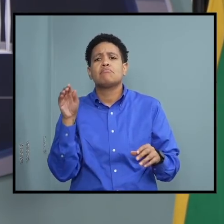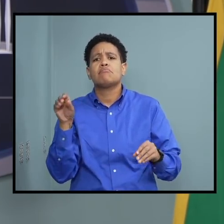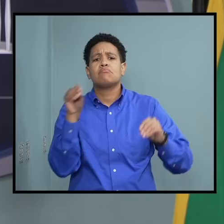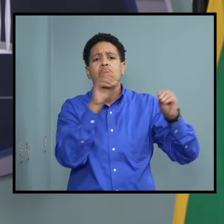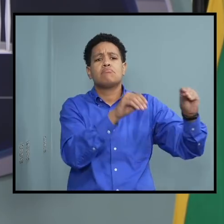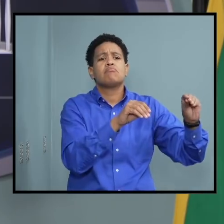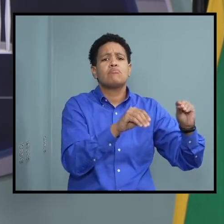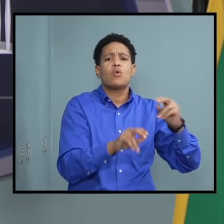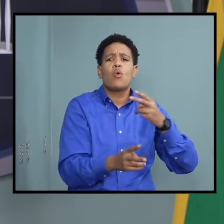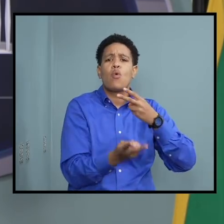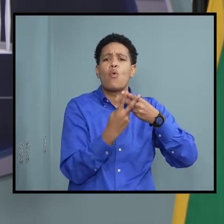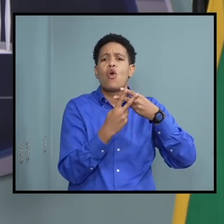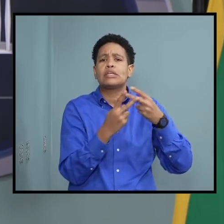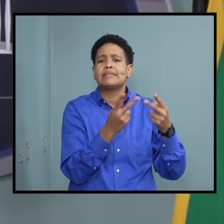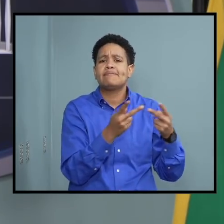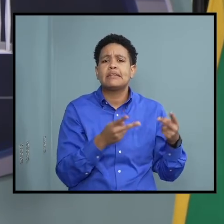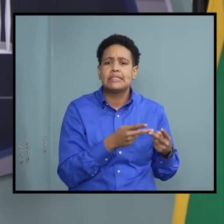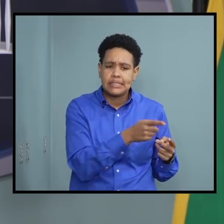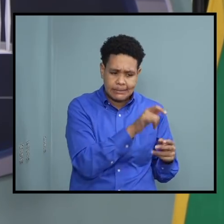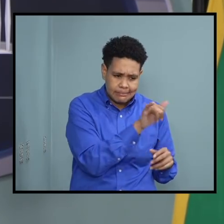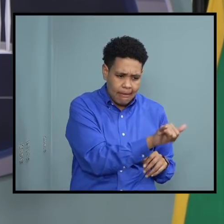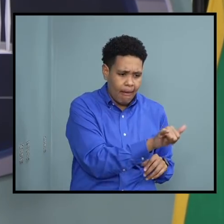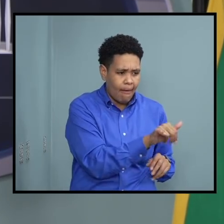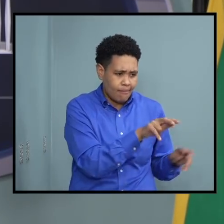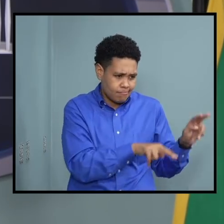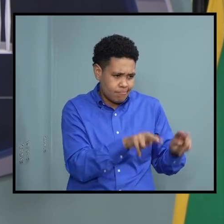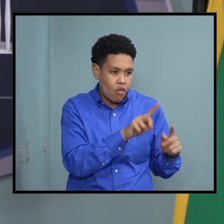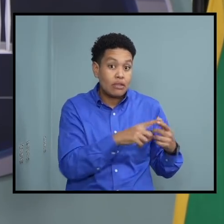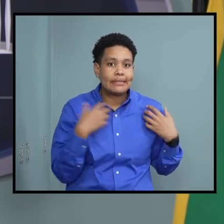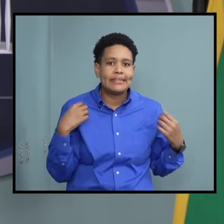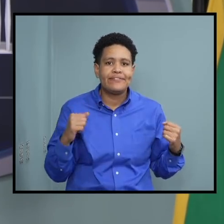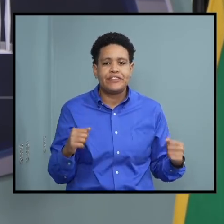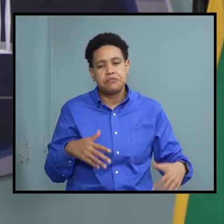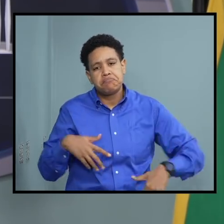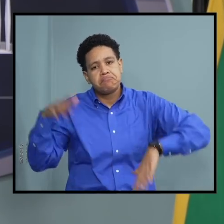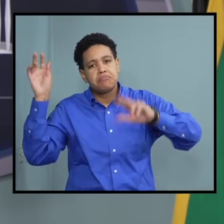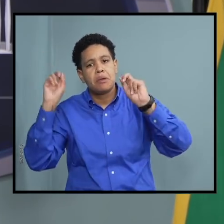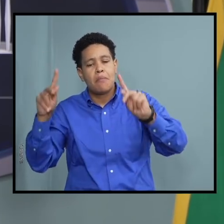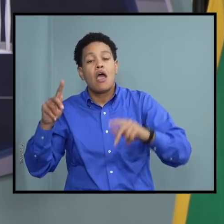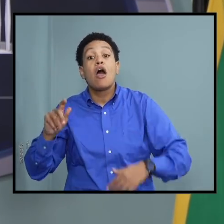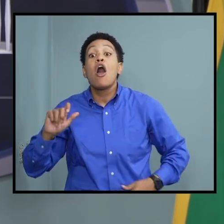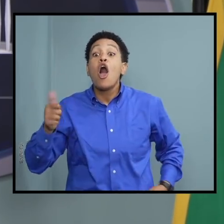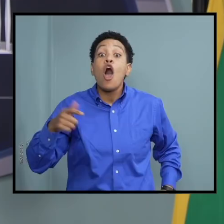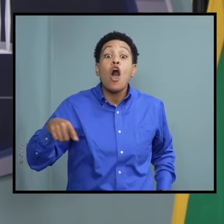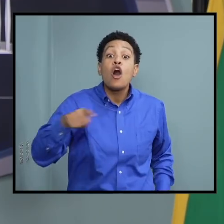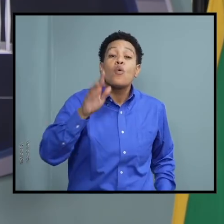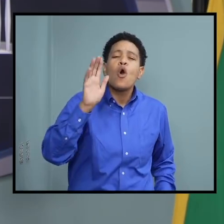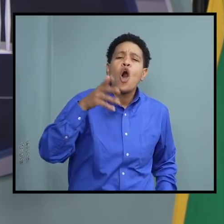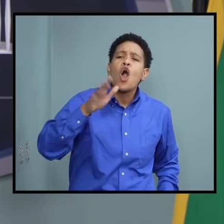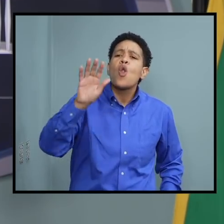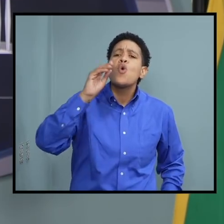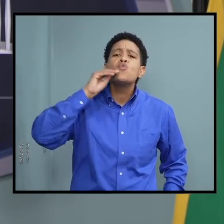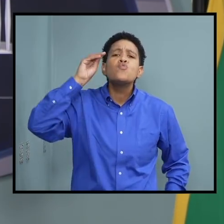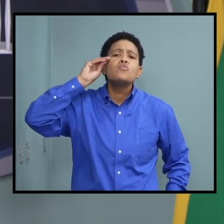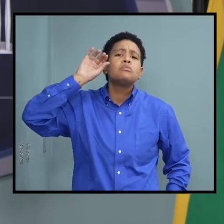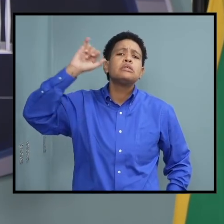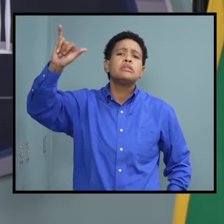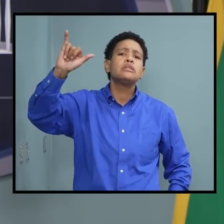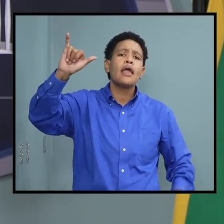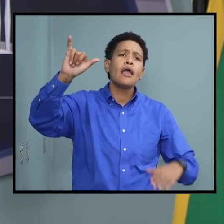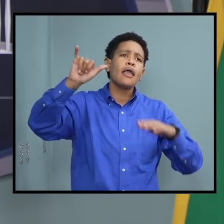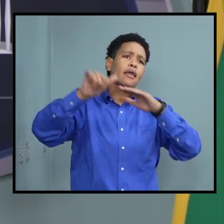quarantine facility until they recover. All others will be allowed to go home and